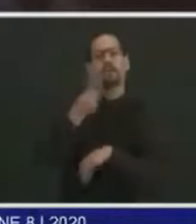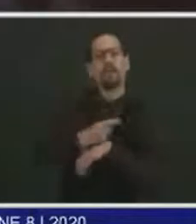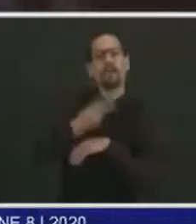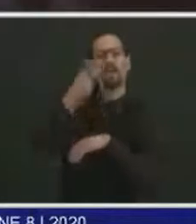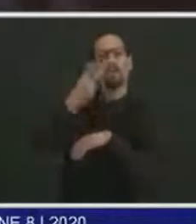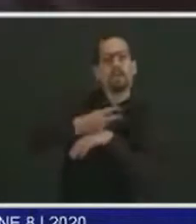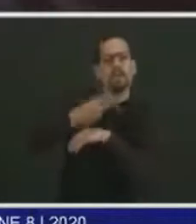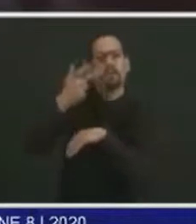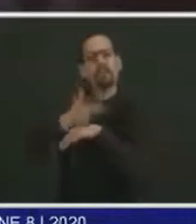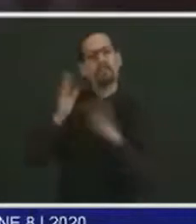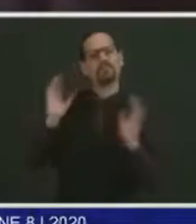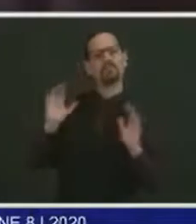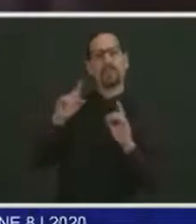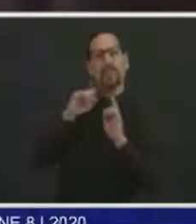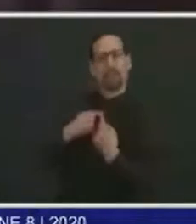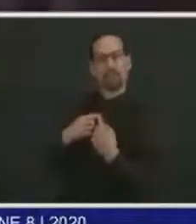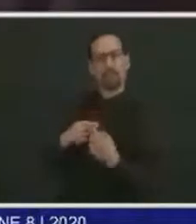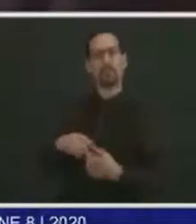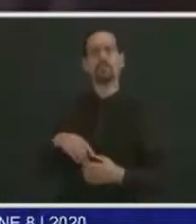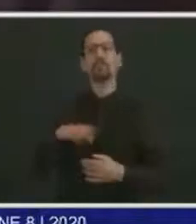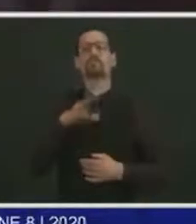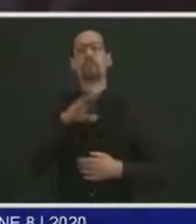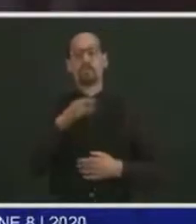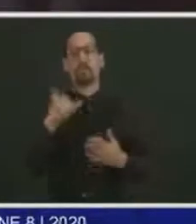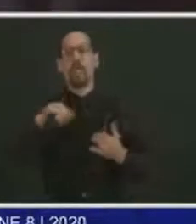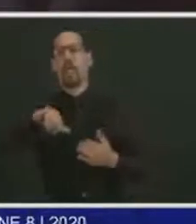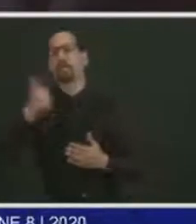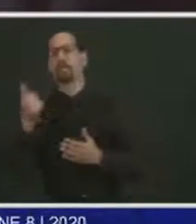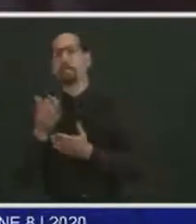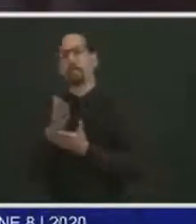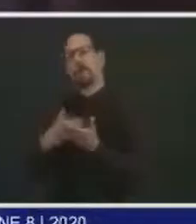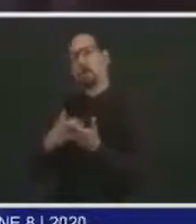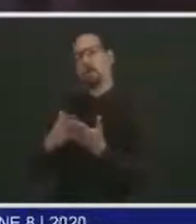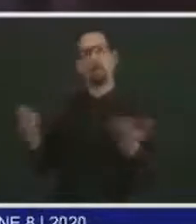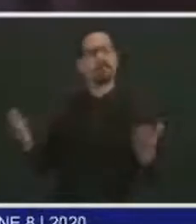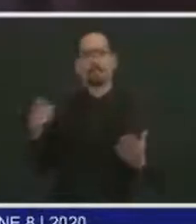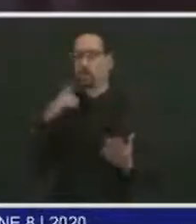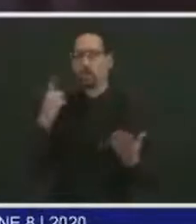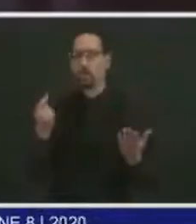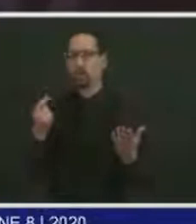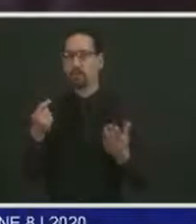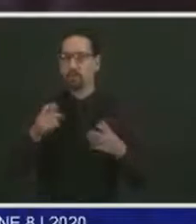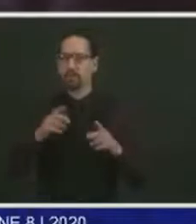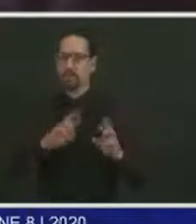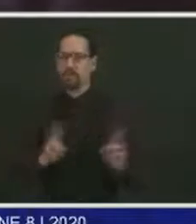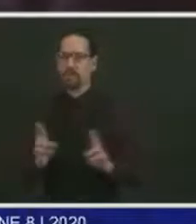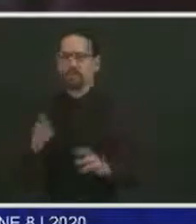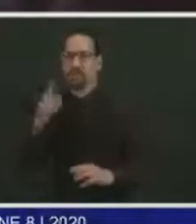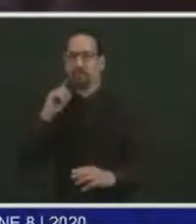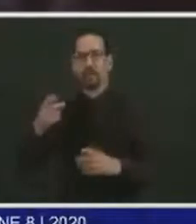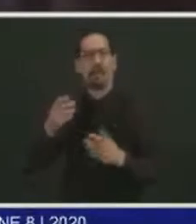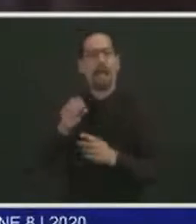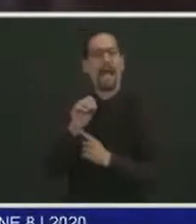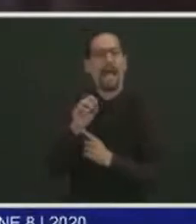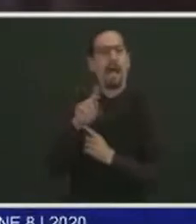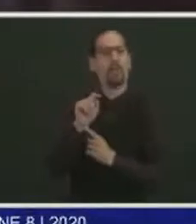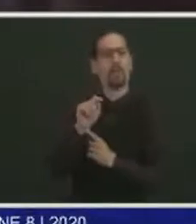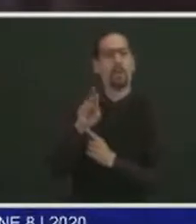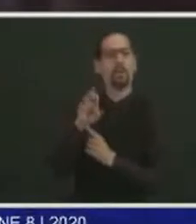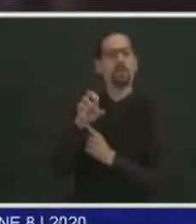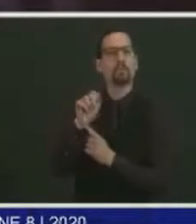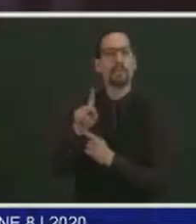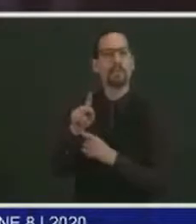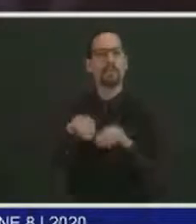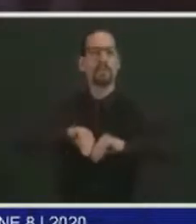to outbreaks. We know that's how the virus works. There will be outbreaks, maybe in